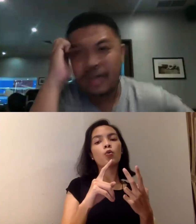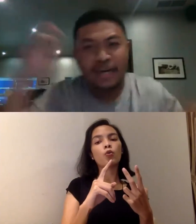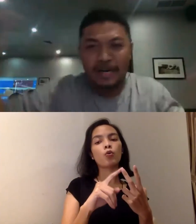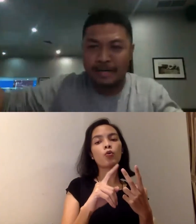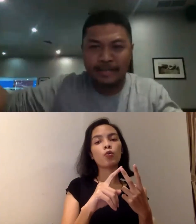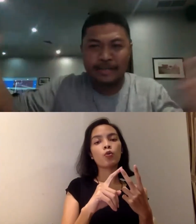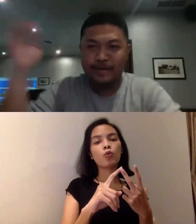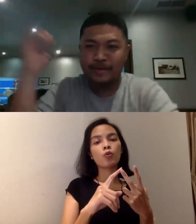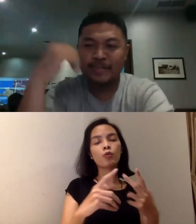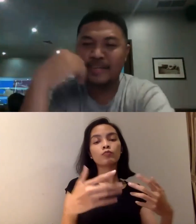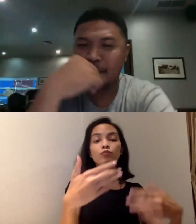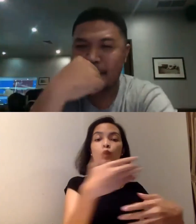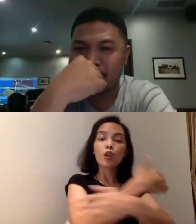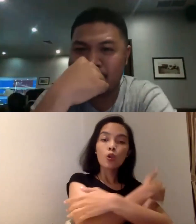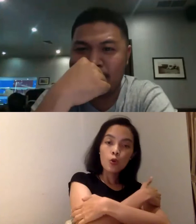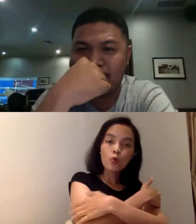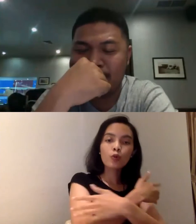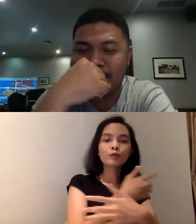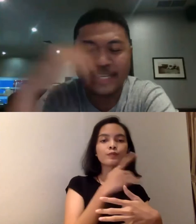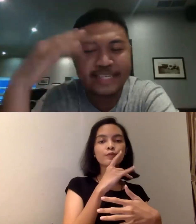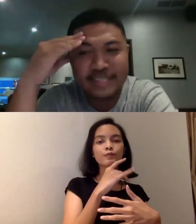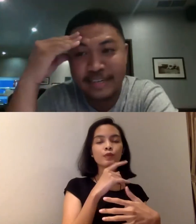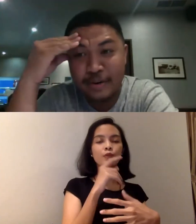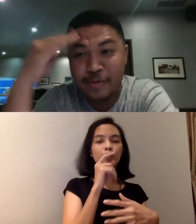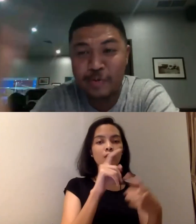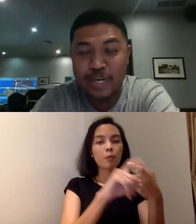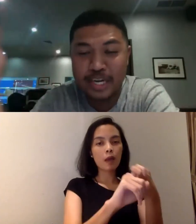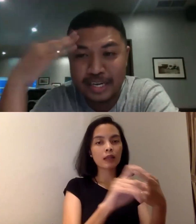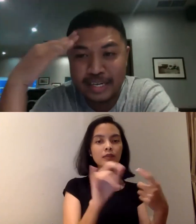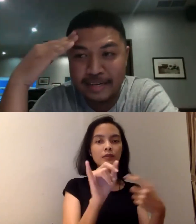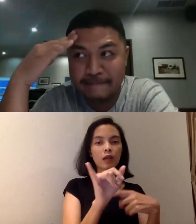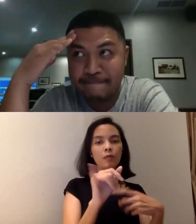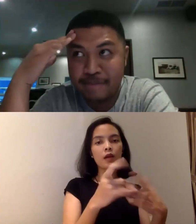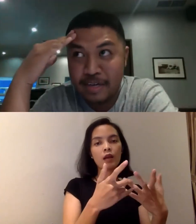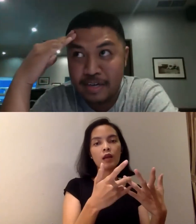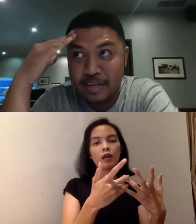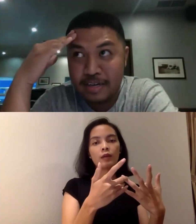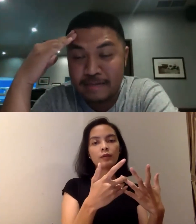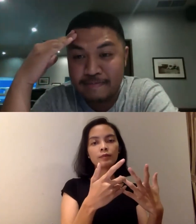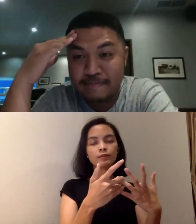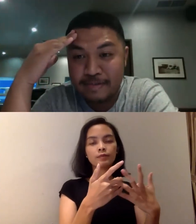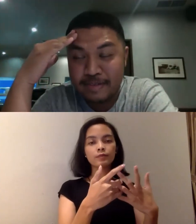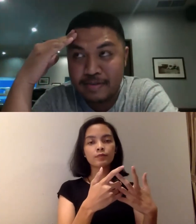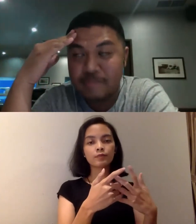a hug, you know, little hug for our friends when we like